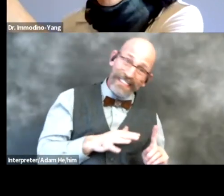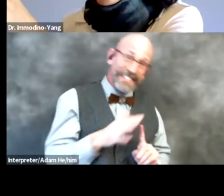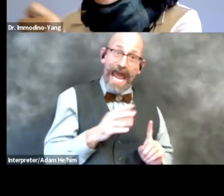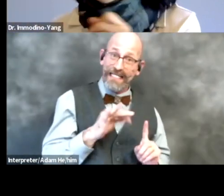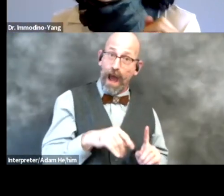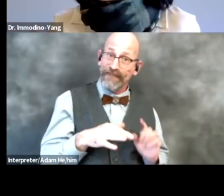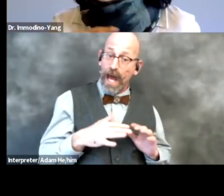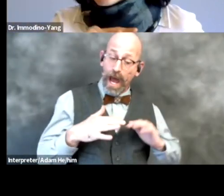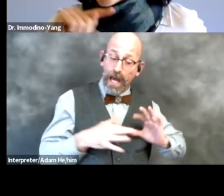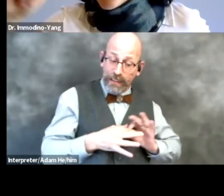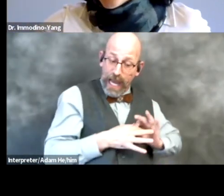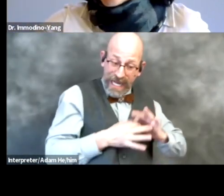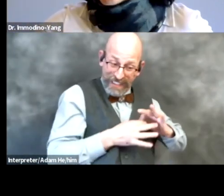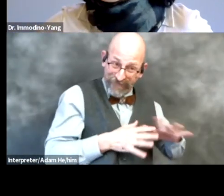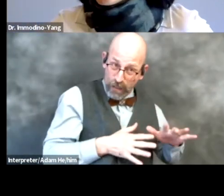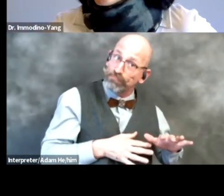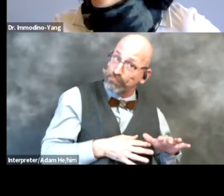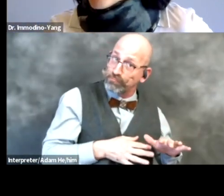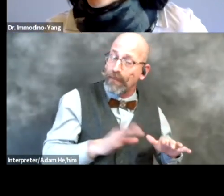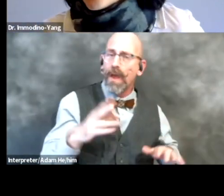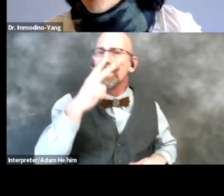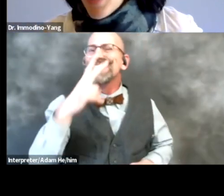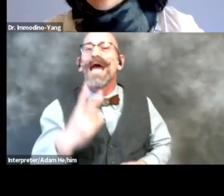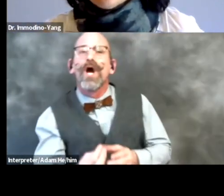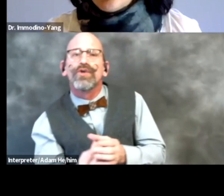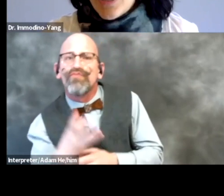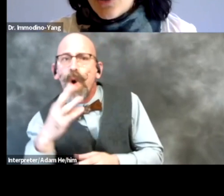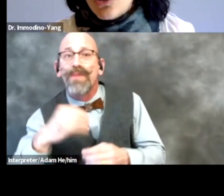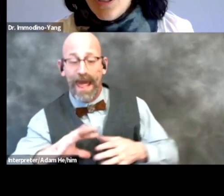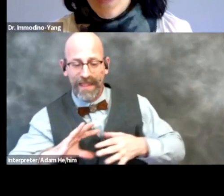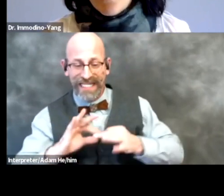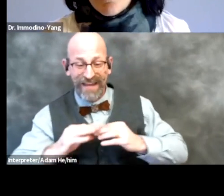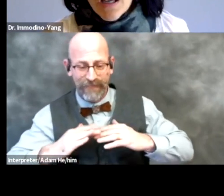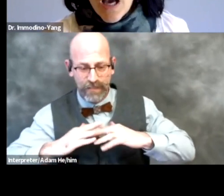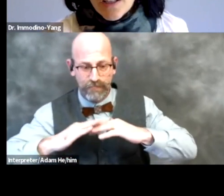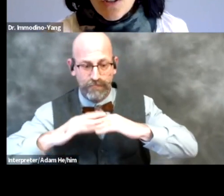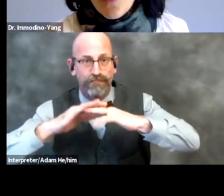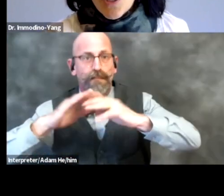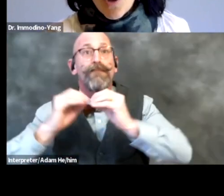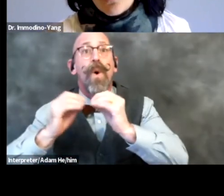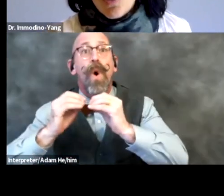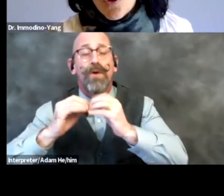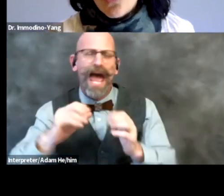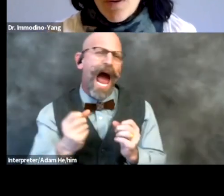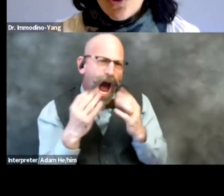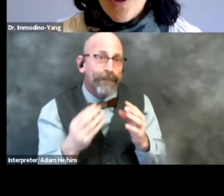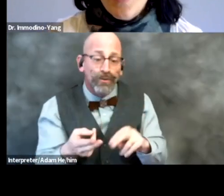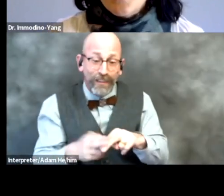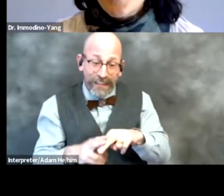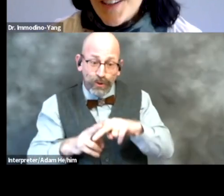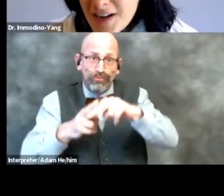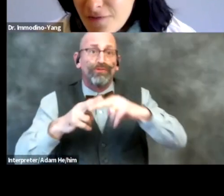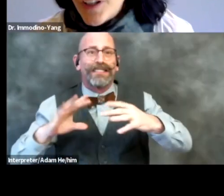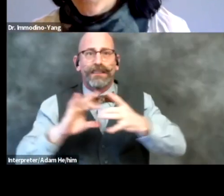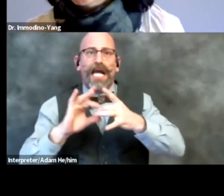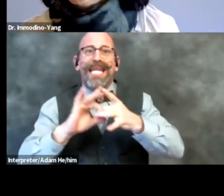growth in the connectivity between those networks, the positive change in the connectivity at rest between those networks